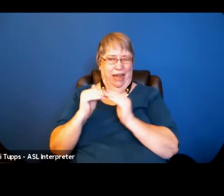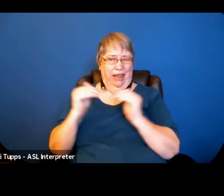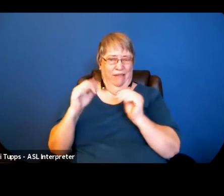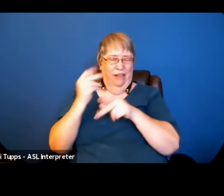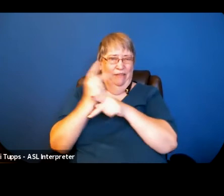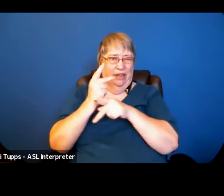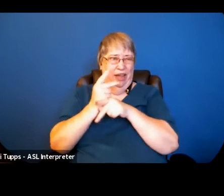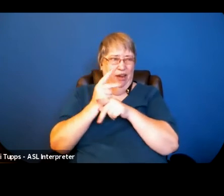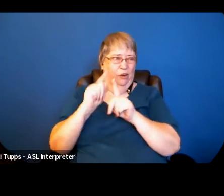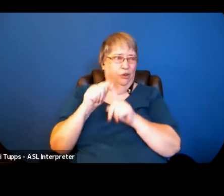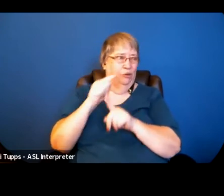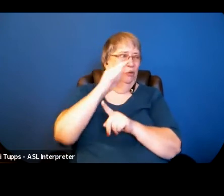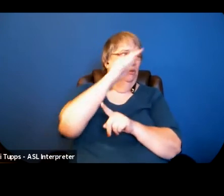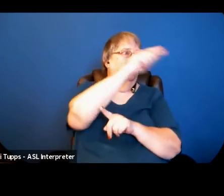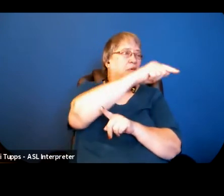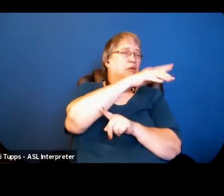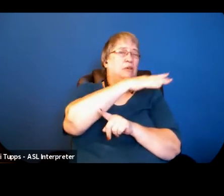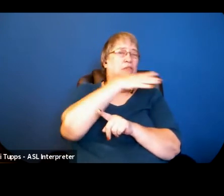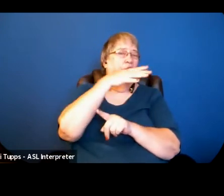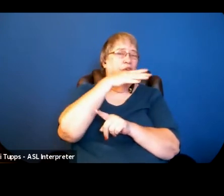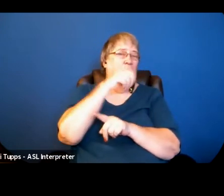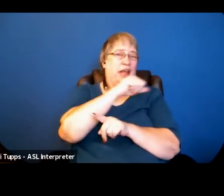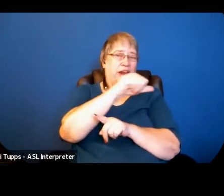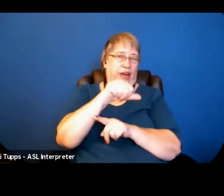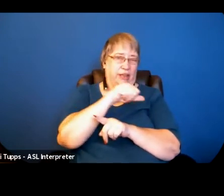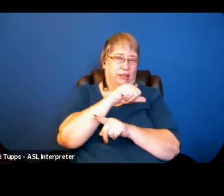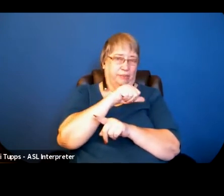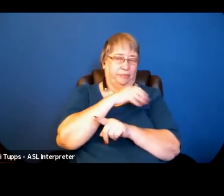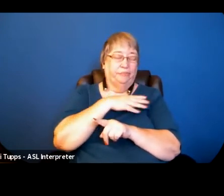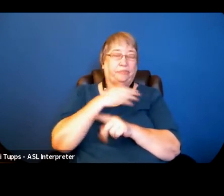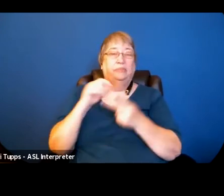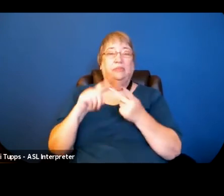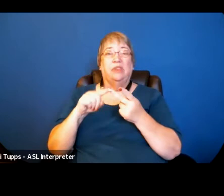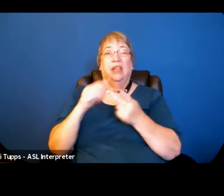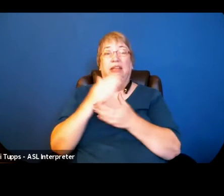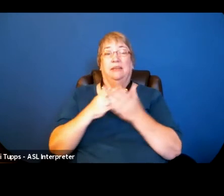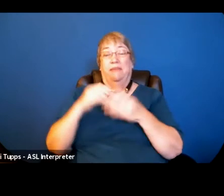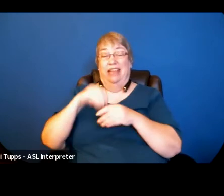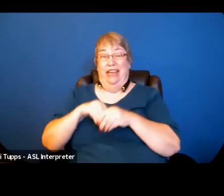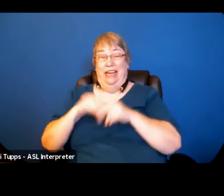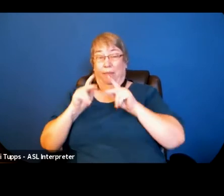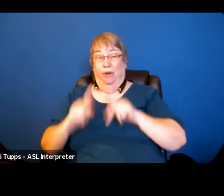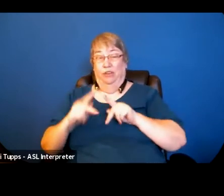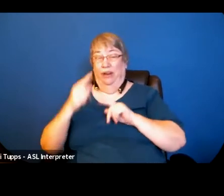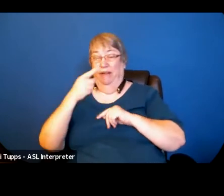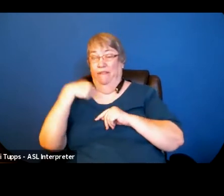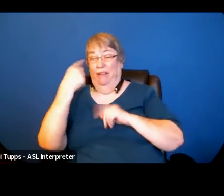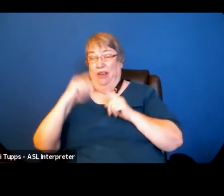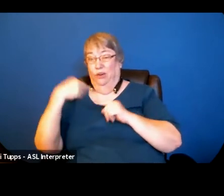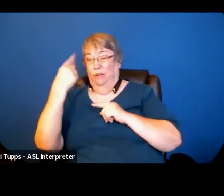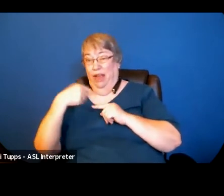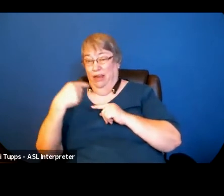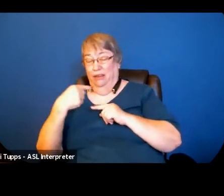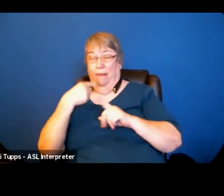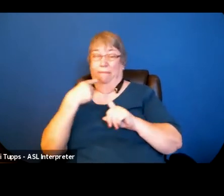care that someone might need, and then mix in some of the in-person services in addition to the